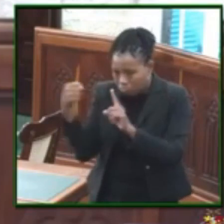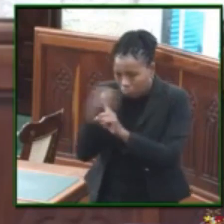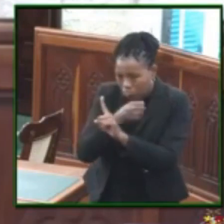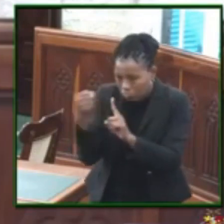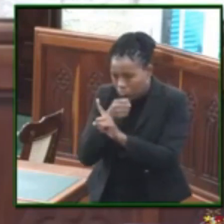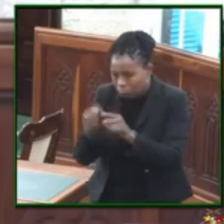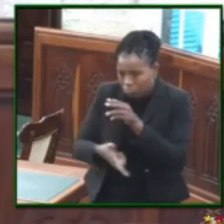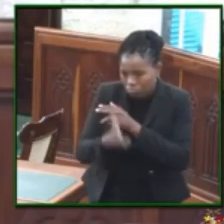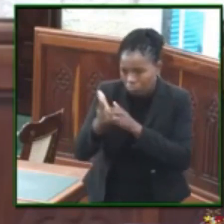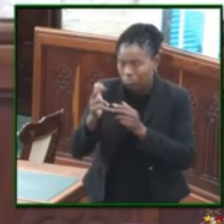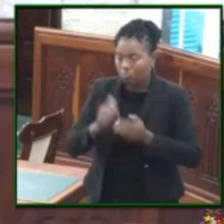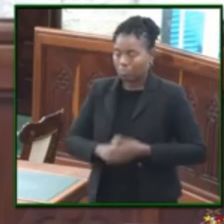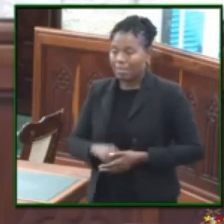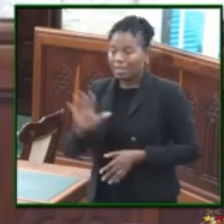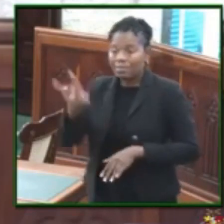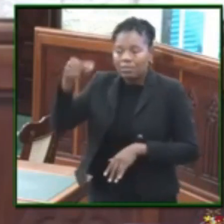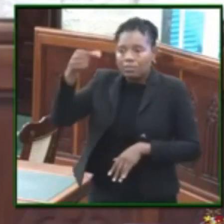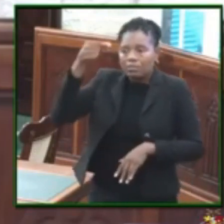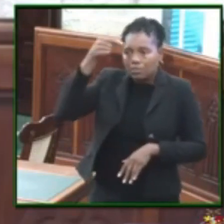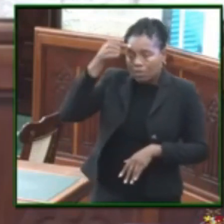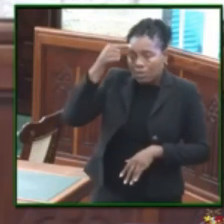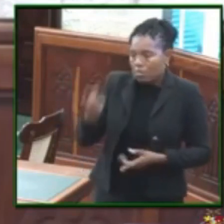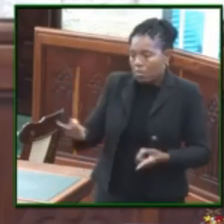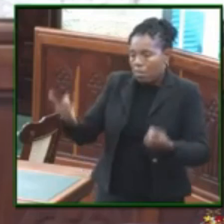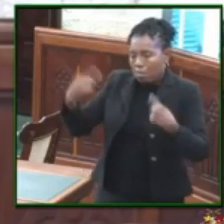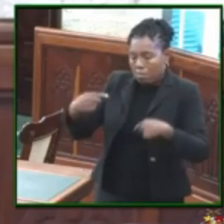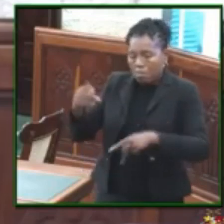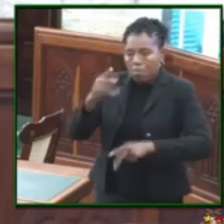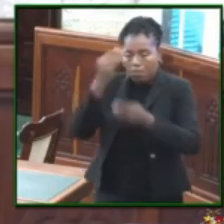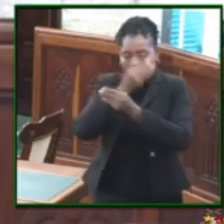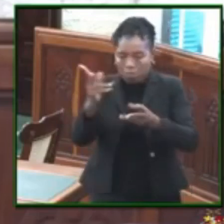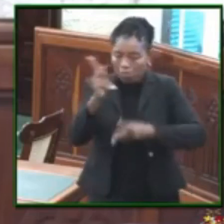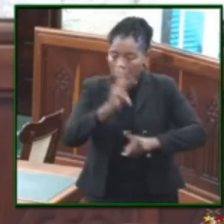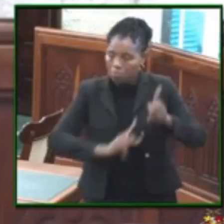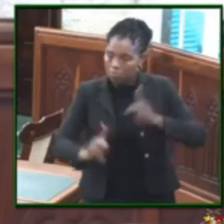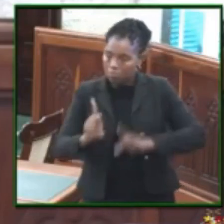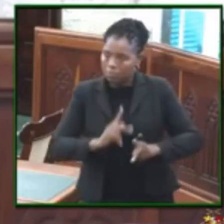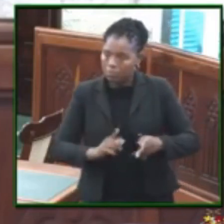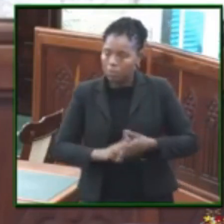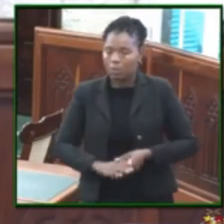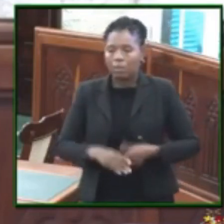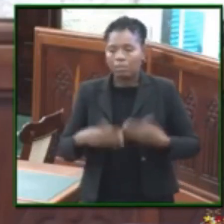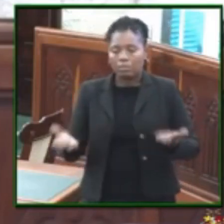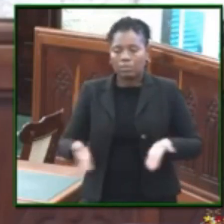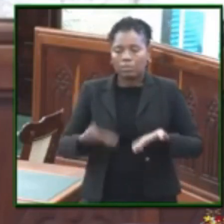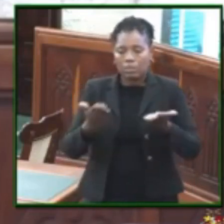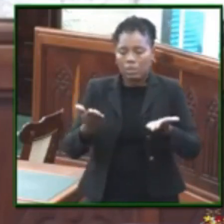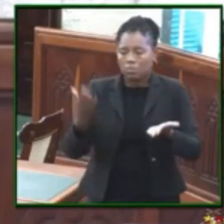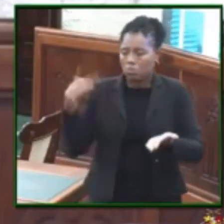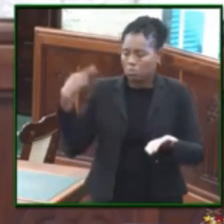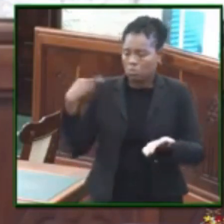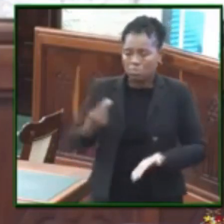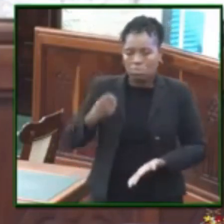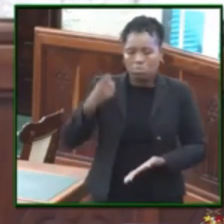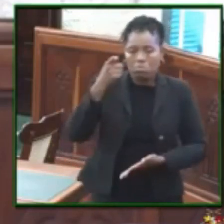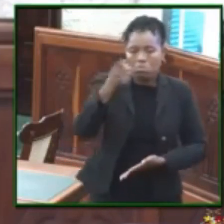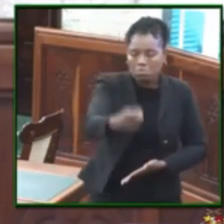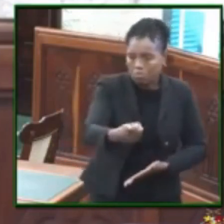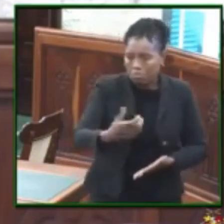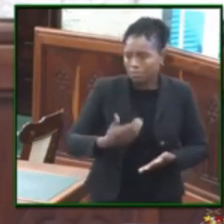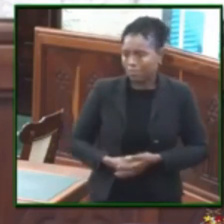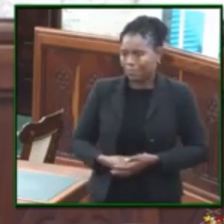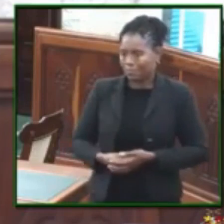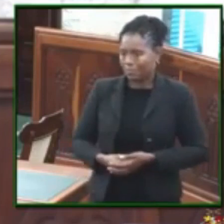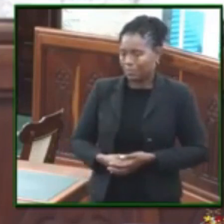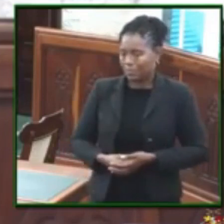And how dare this government come to the people of this country and hand them the responsibility